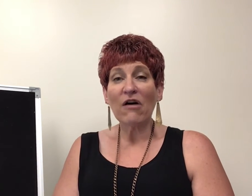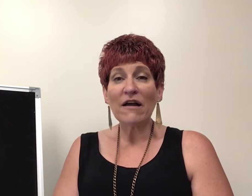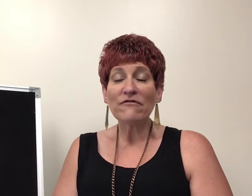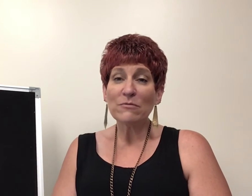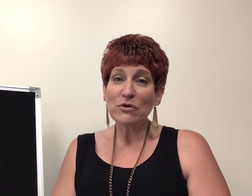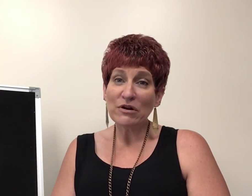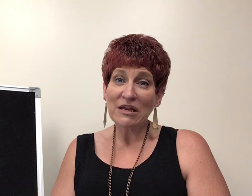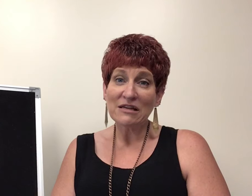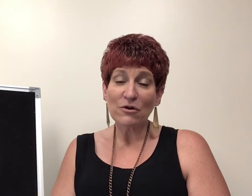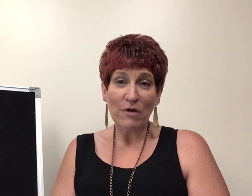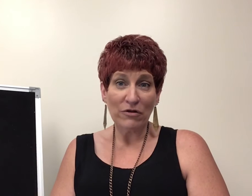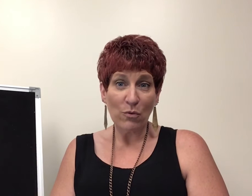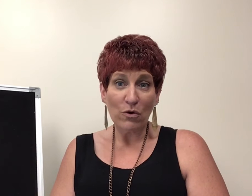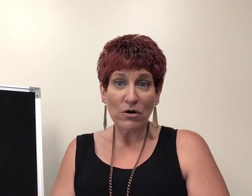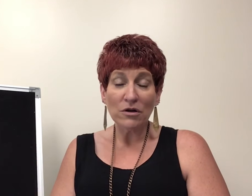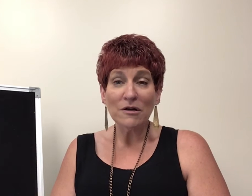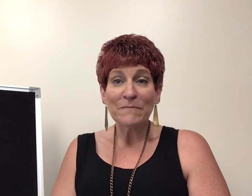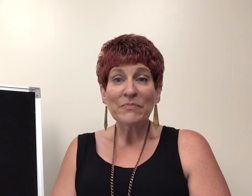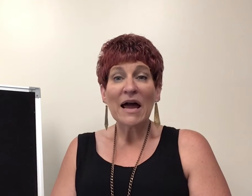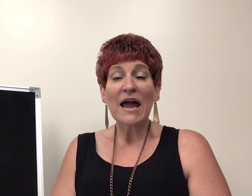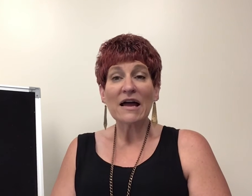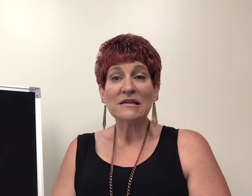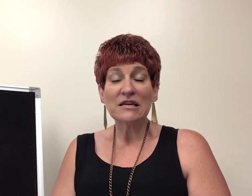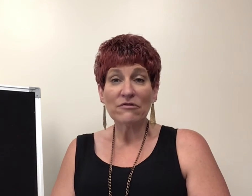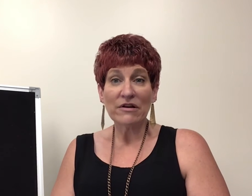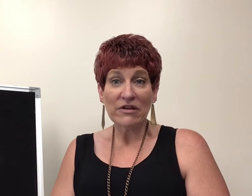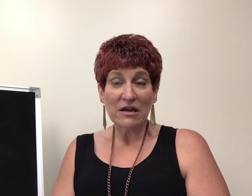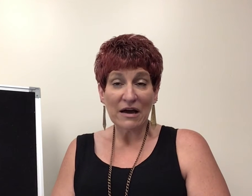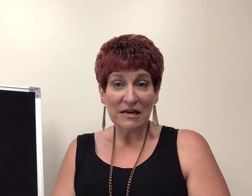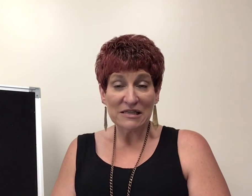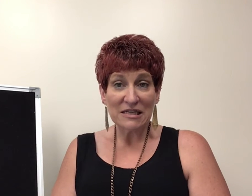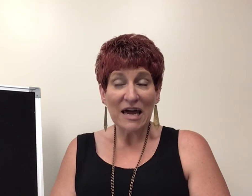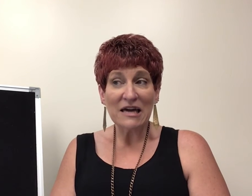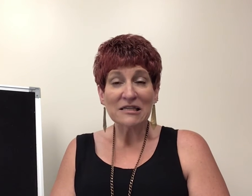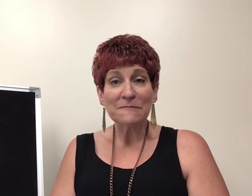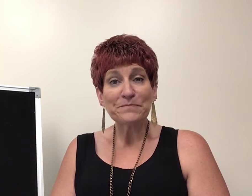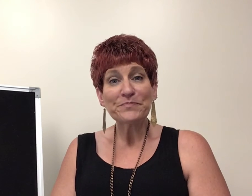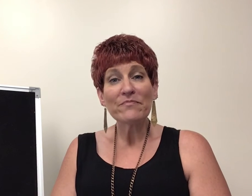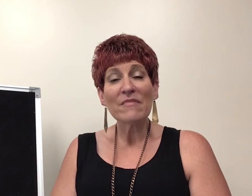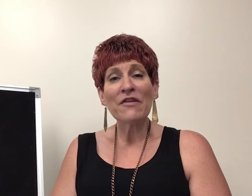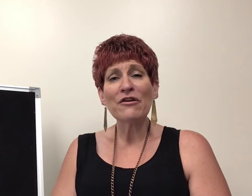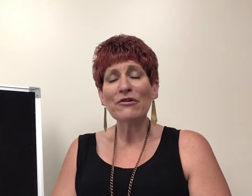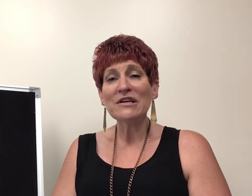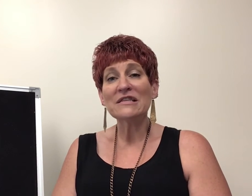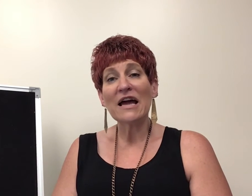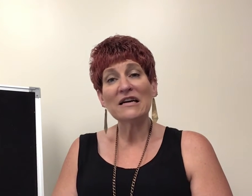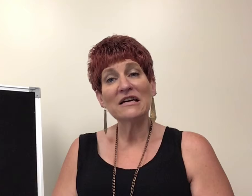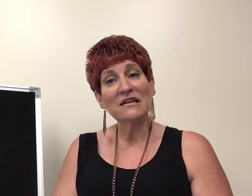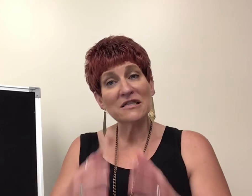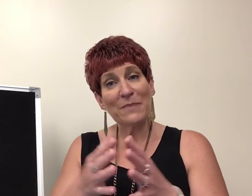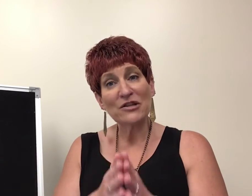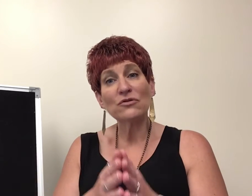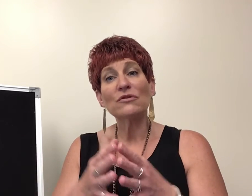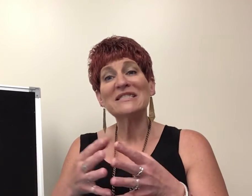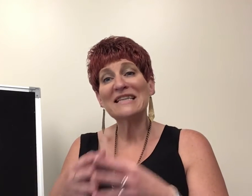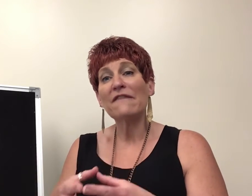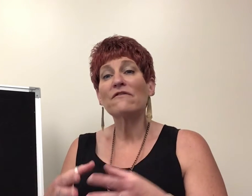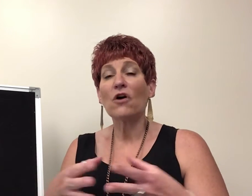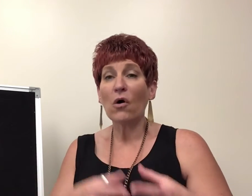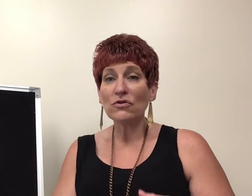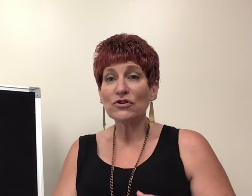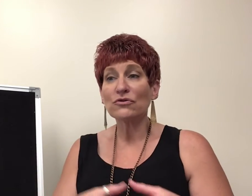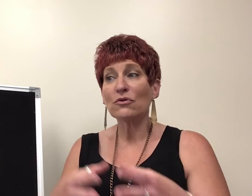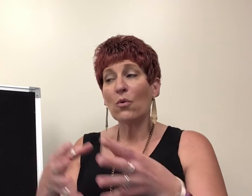in a lot of communities around the world and here in the United States, there is a special